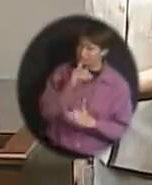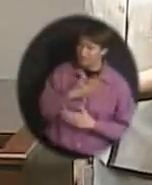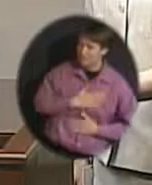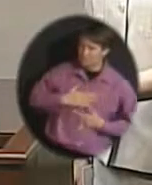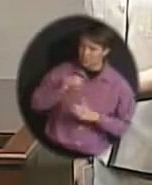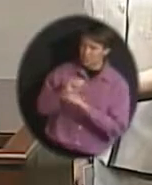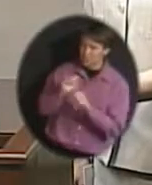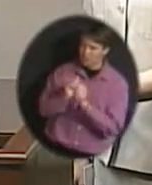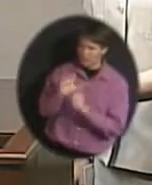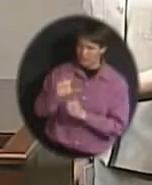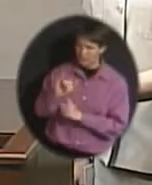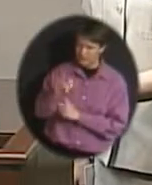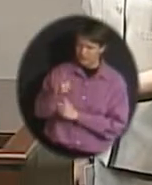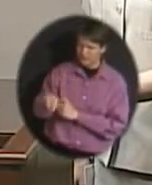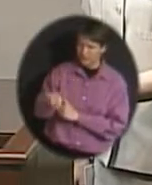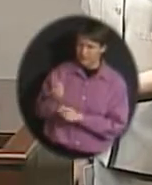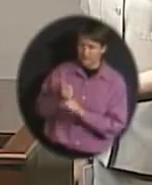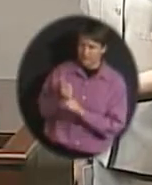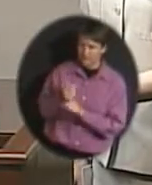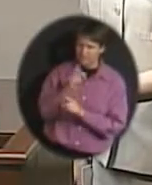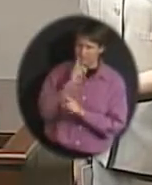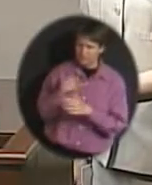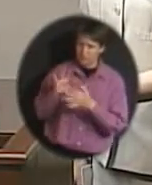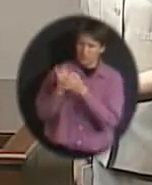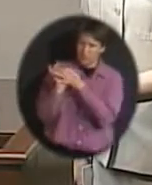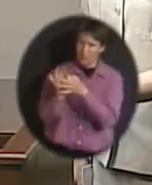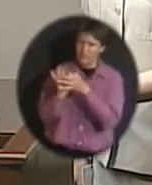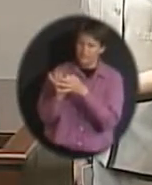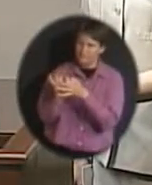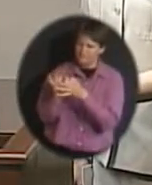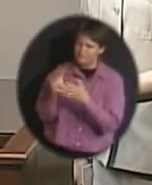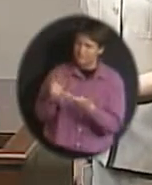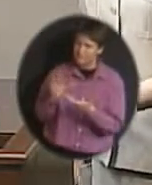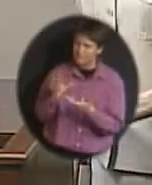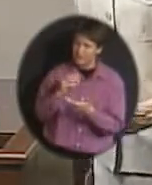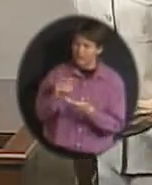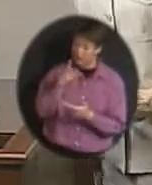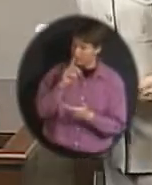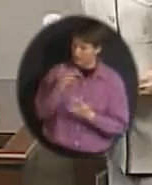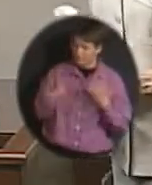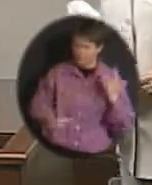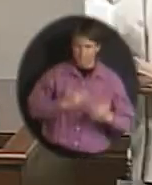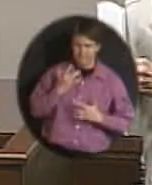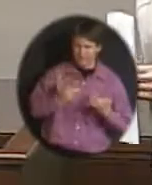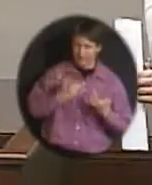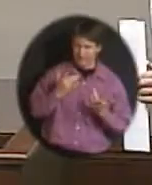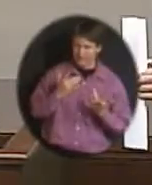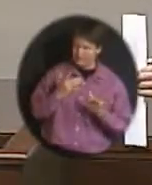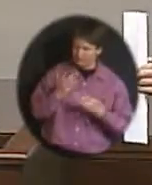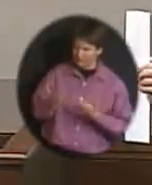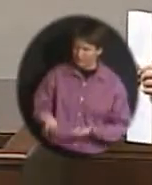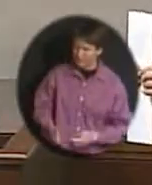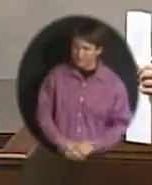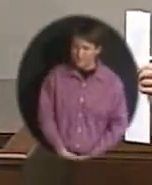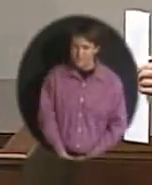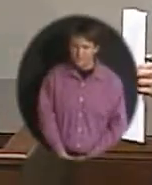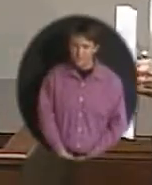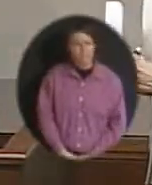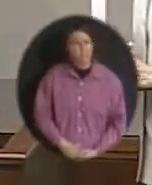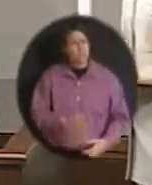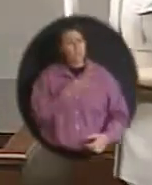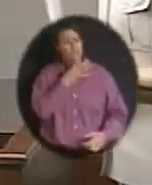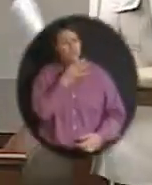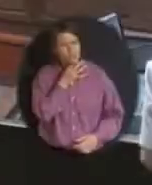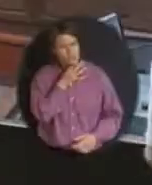with Cindy, and they've just been so cooperative, and we're very excited about how it's turned out. What